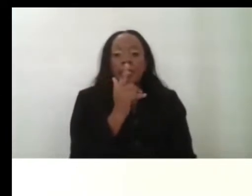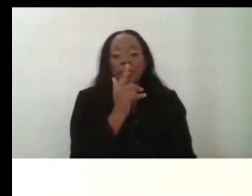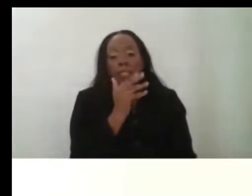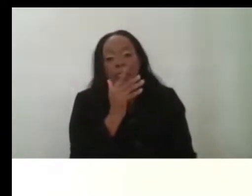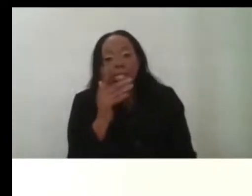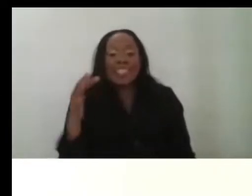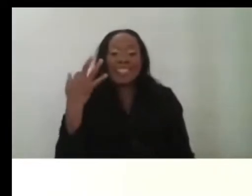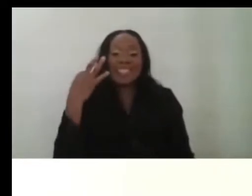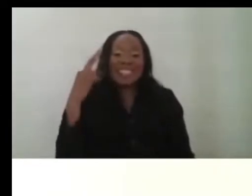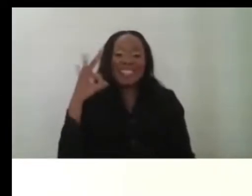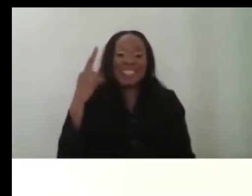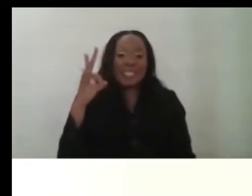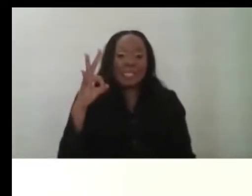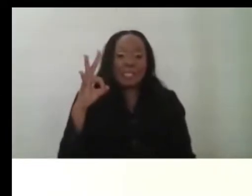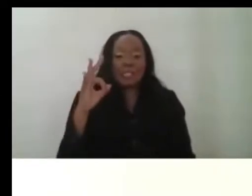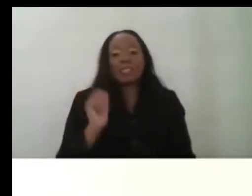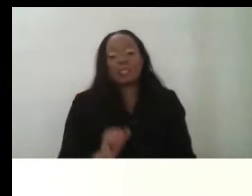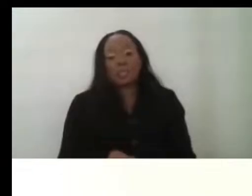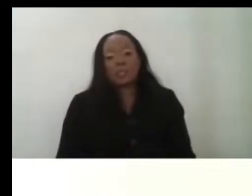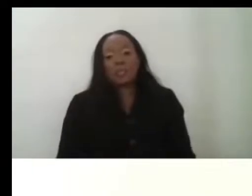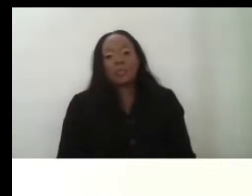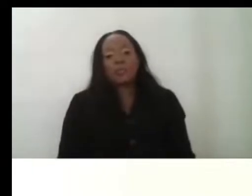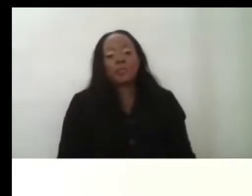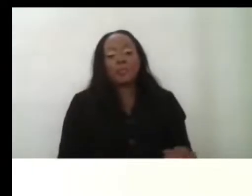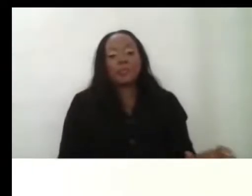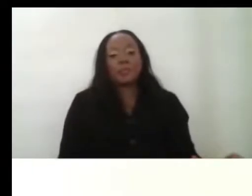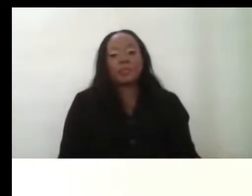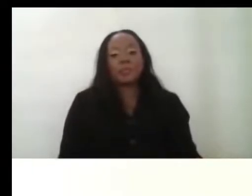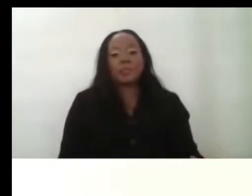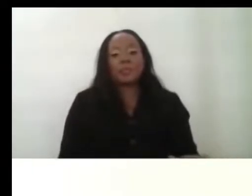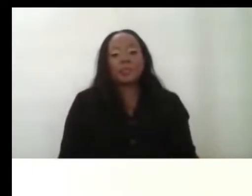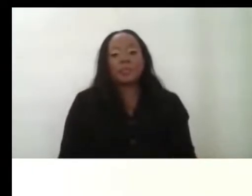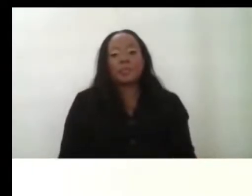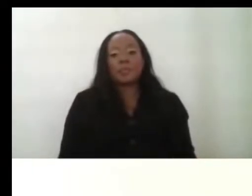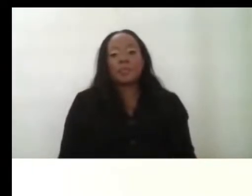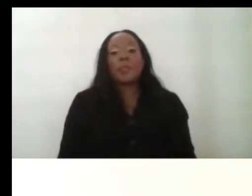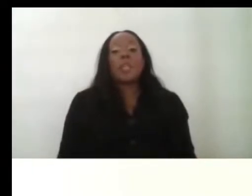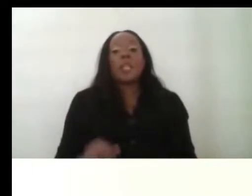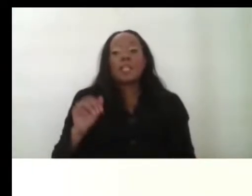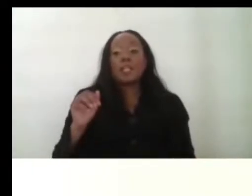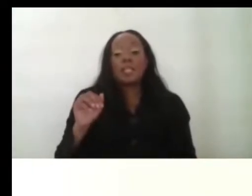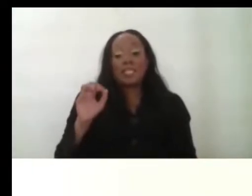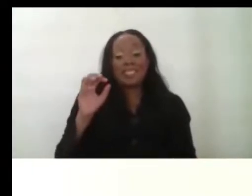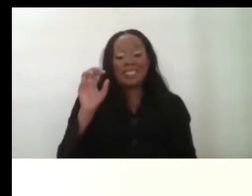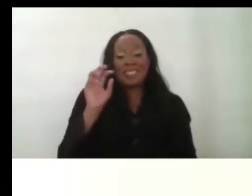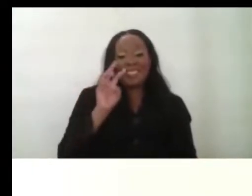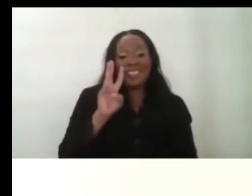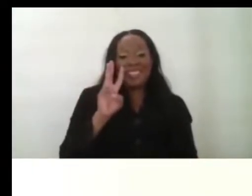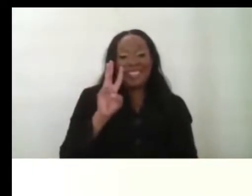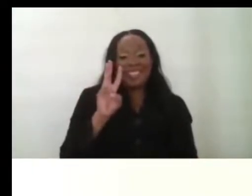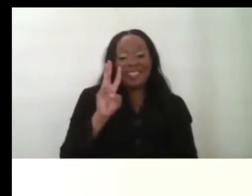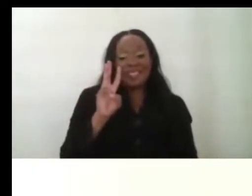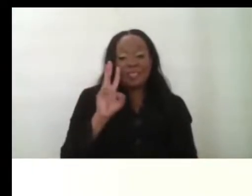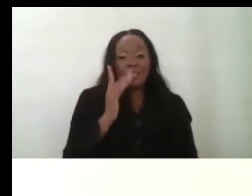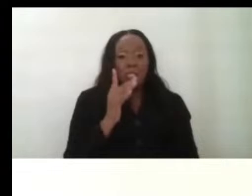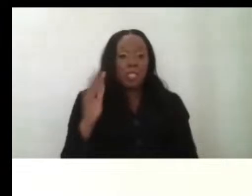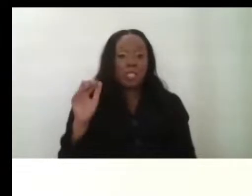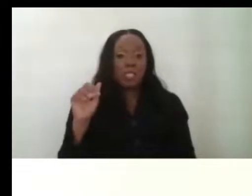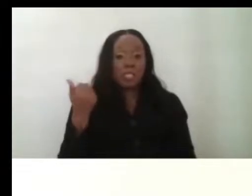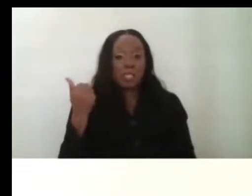19 if you consider all of the centers. And 6 to 10 for hurricanes and major hurricanes, 3 up to